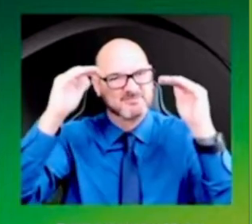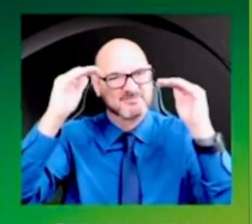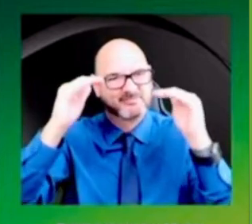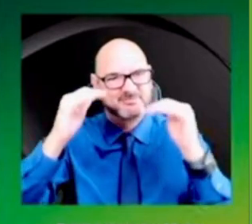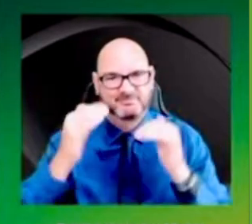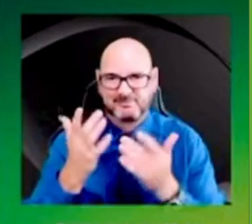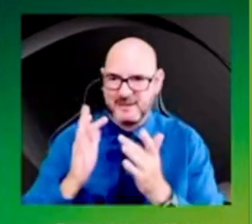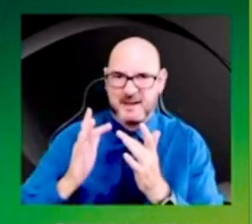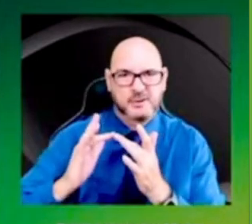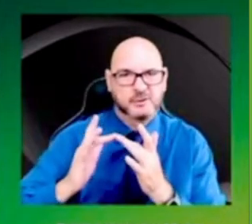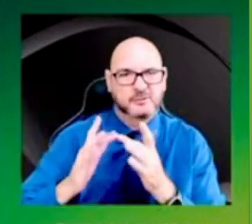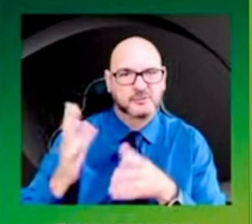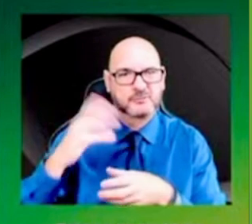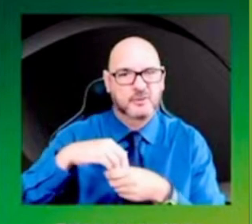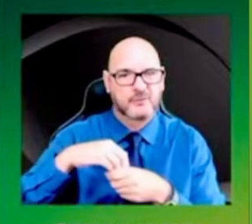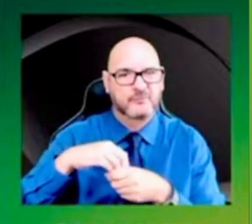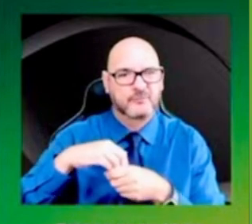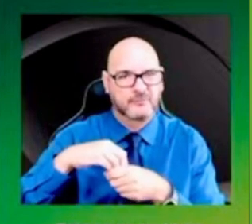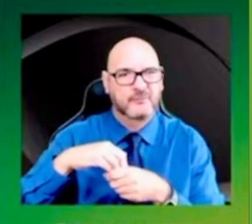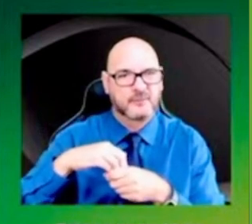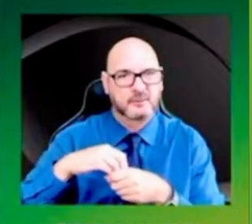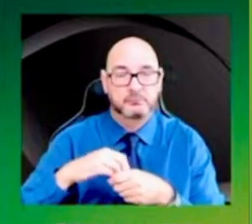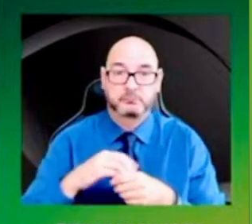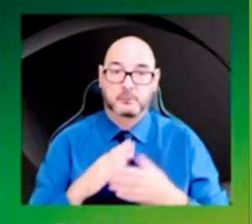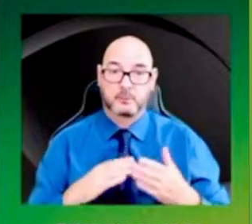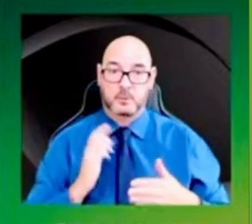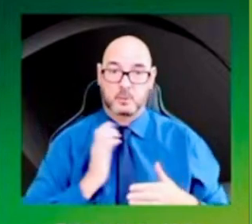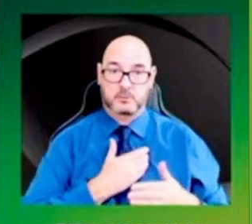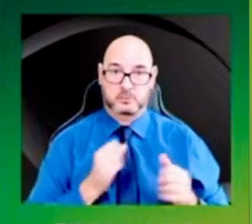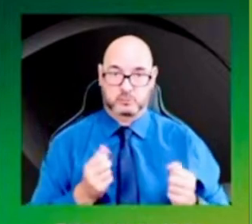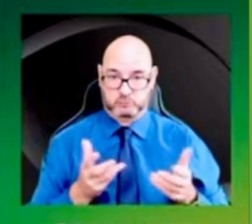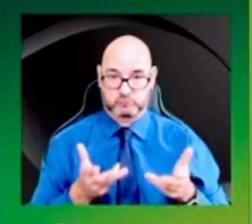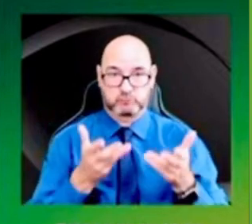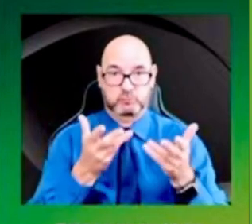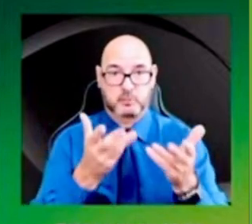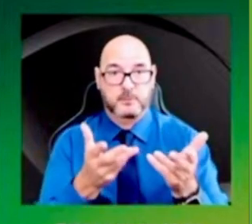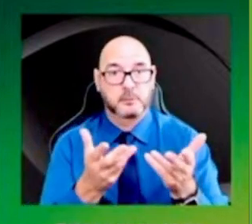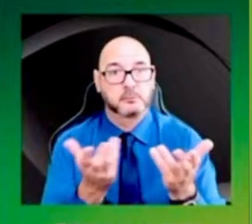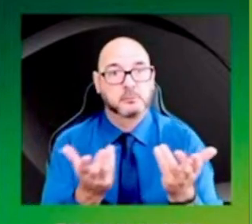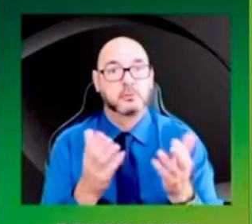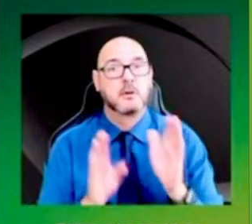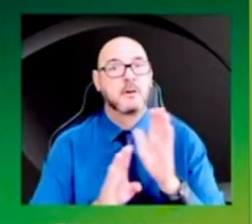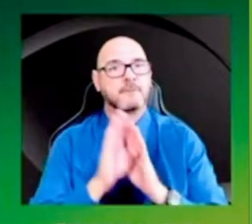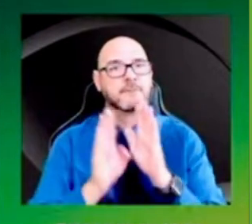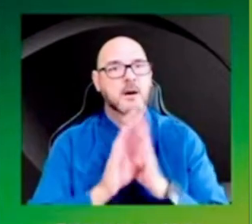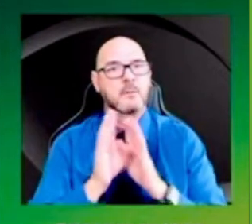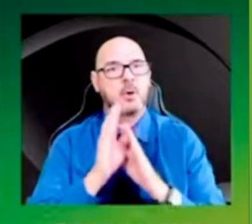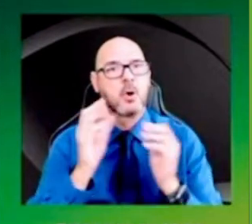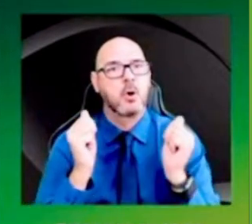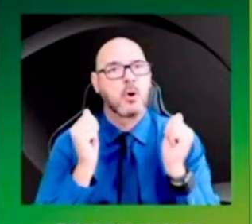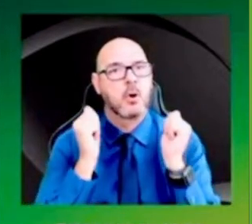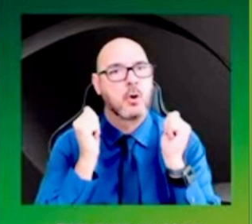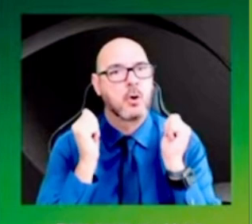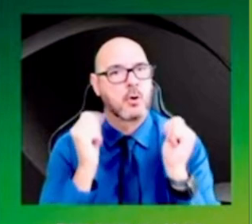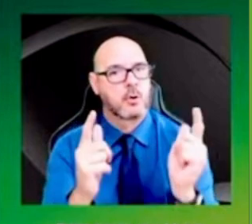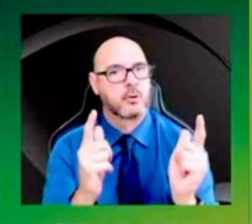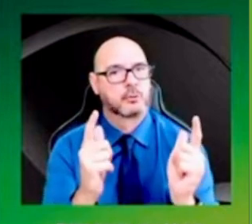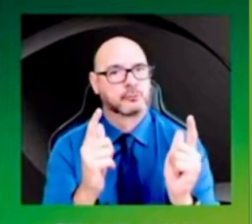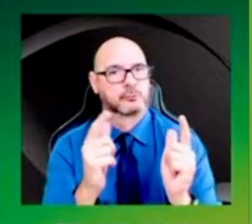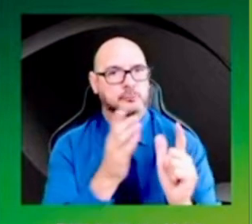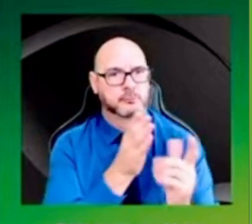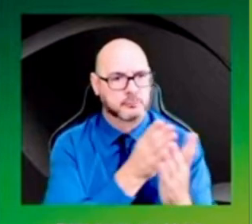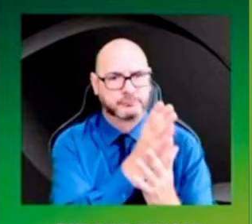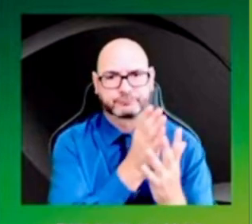be able to drive development in all of these mentioned sectors and so many more. So